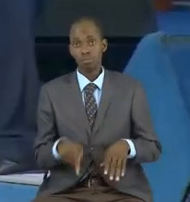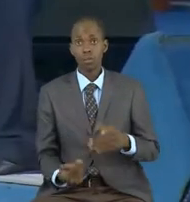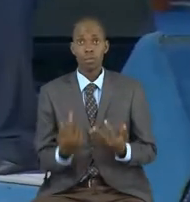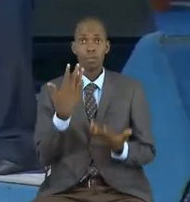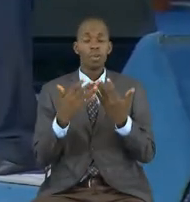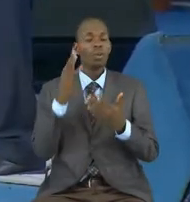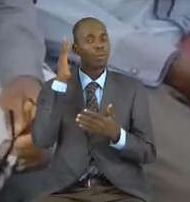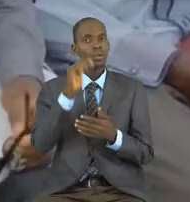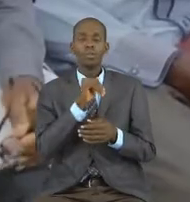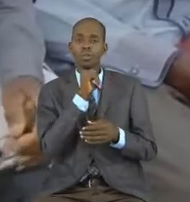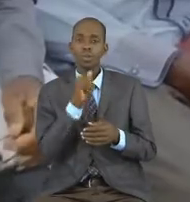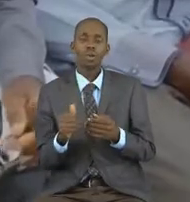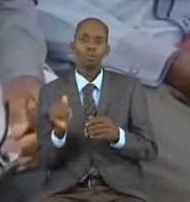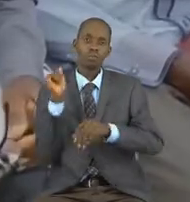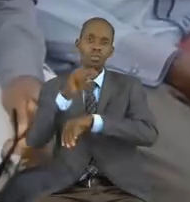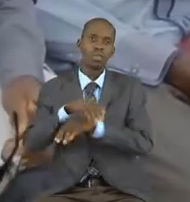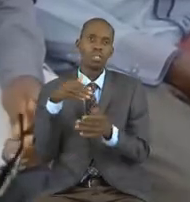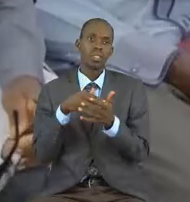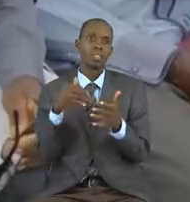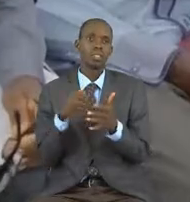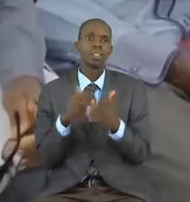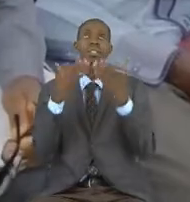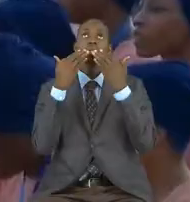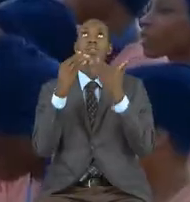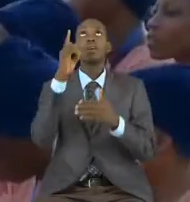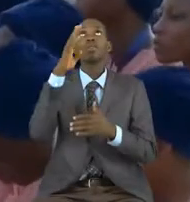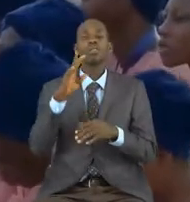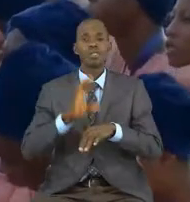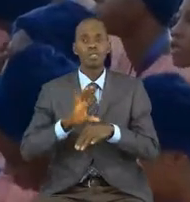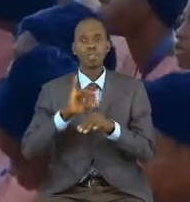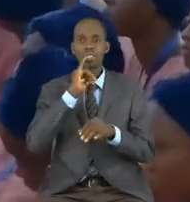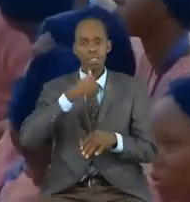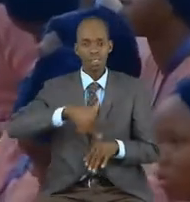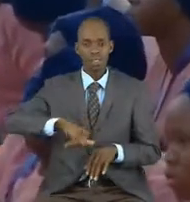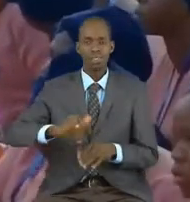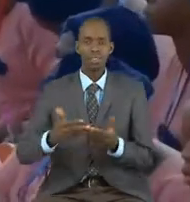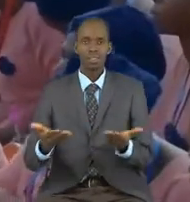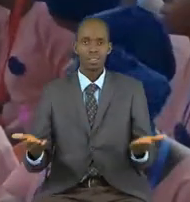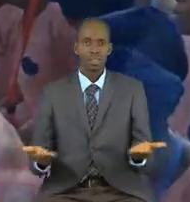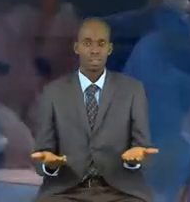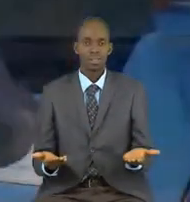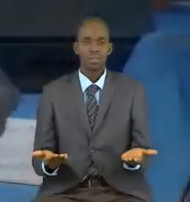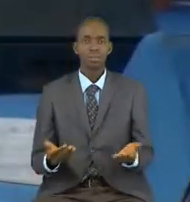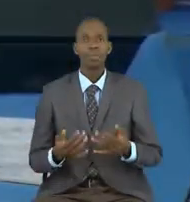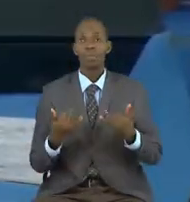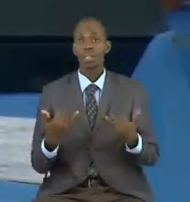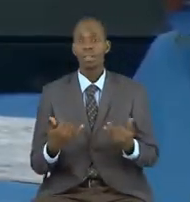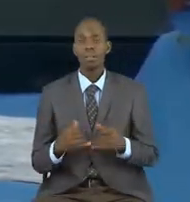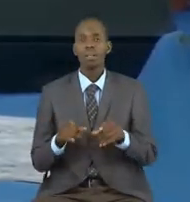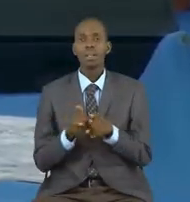here. I say, thank God, the church is still here. Now, as we come